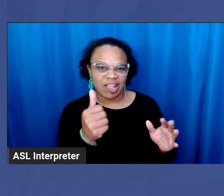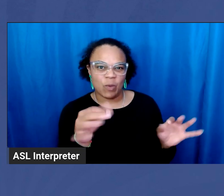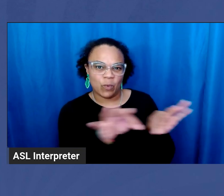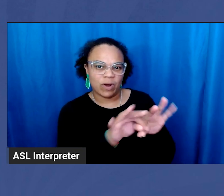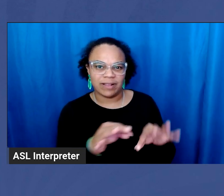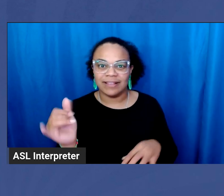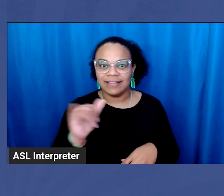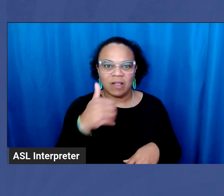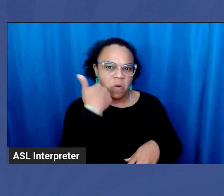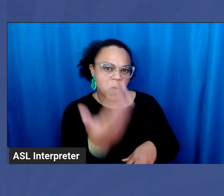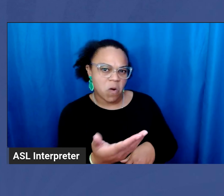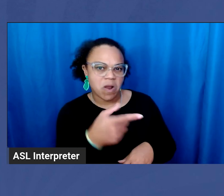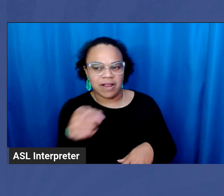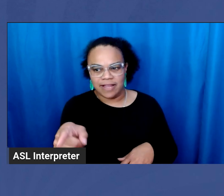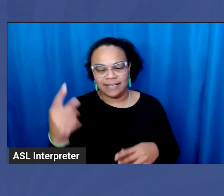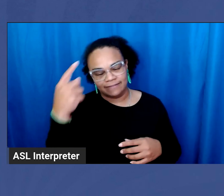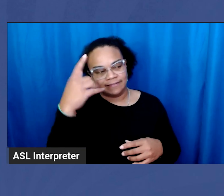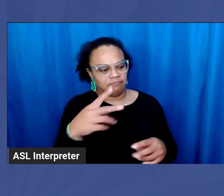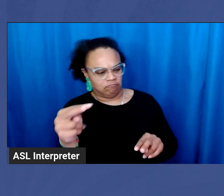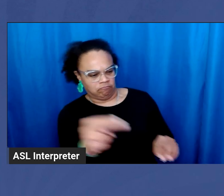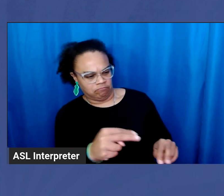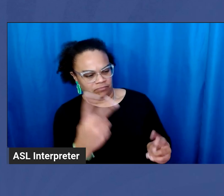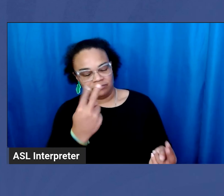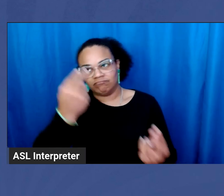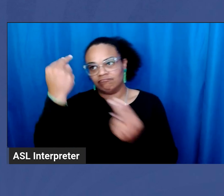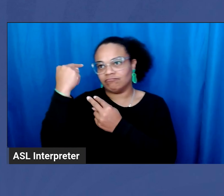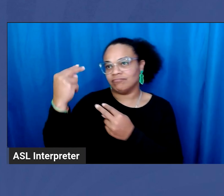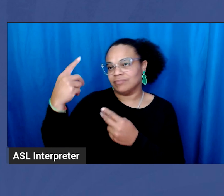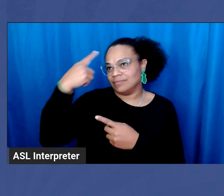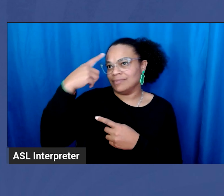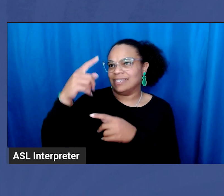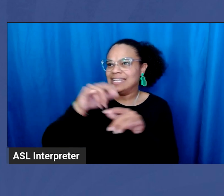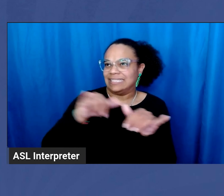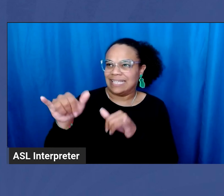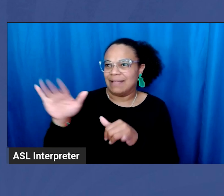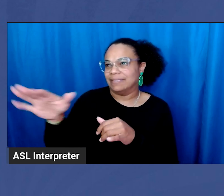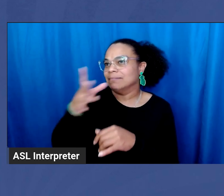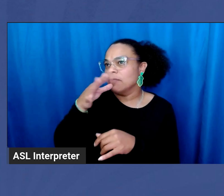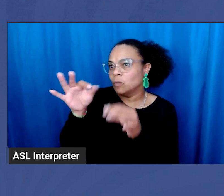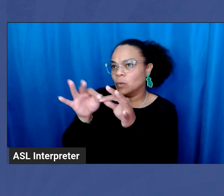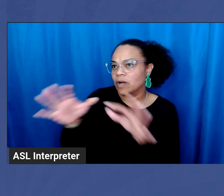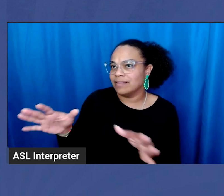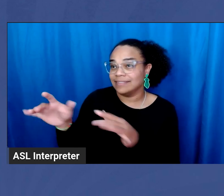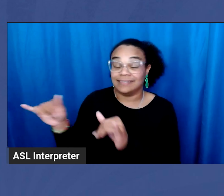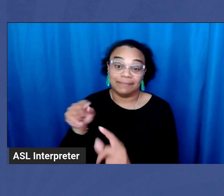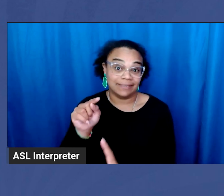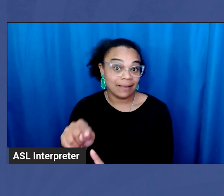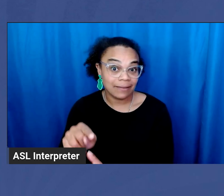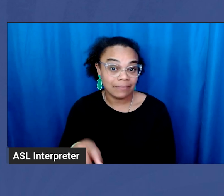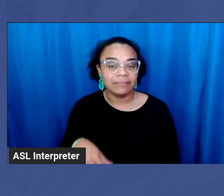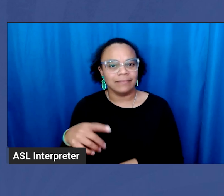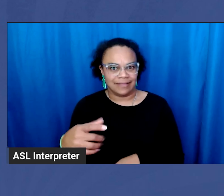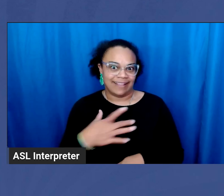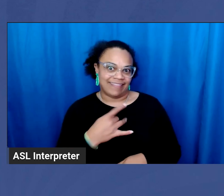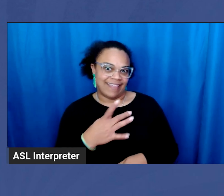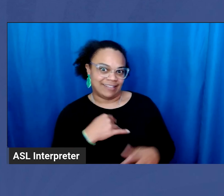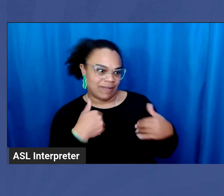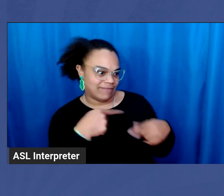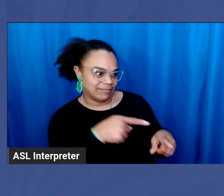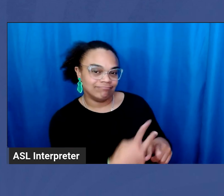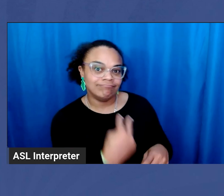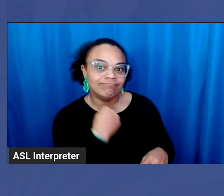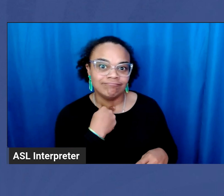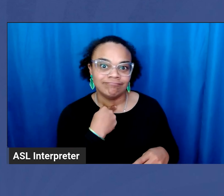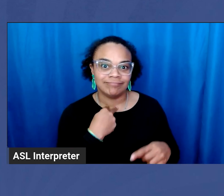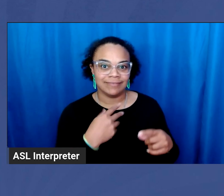how worthless was his mother, just like him. He liked to have them cornered, play a